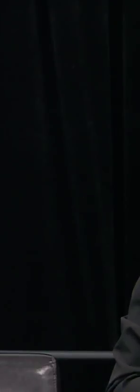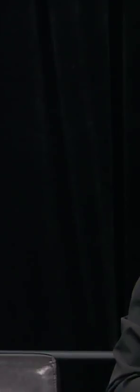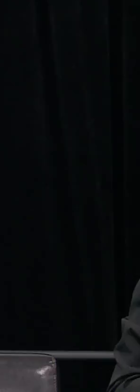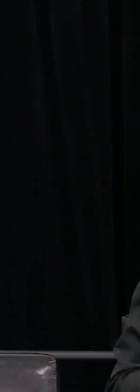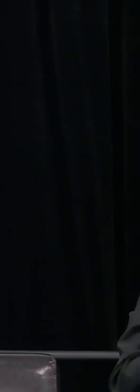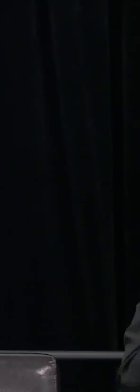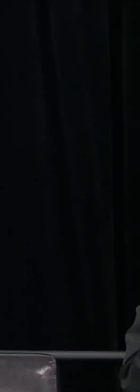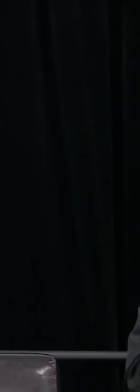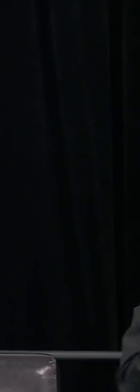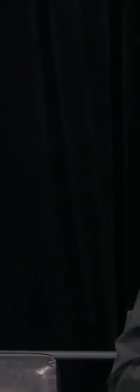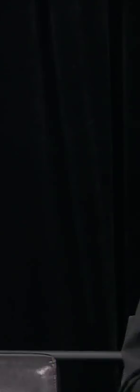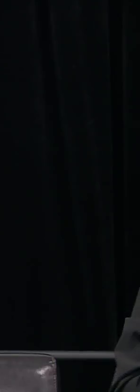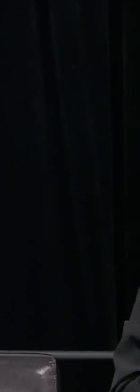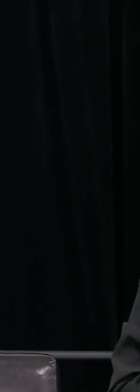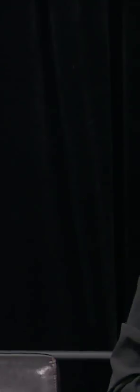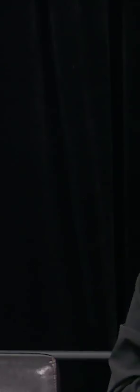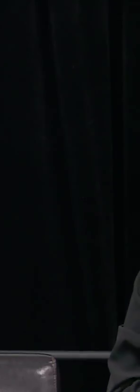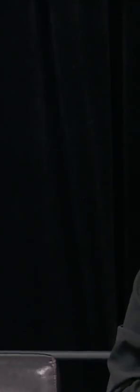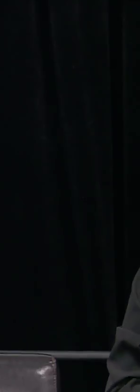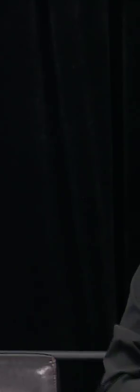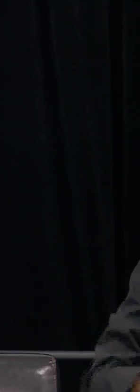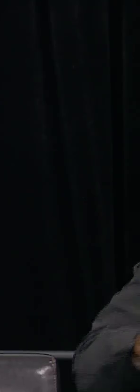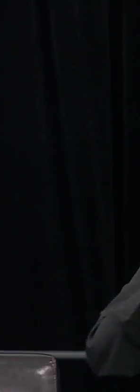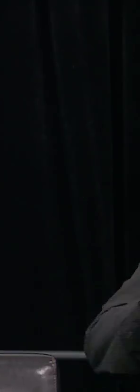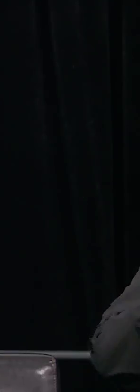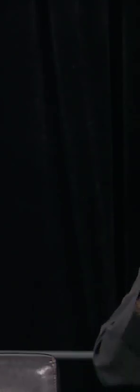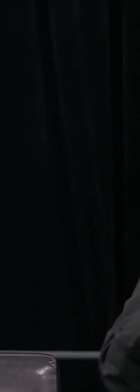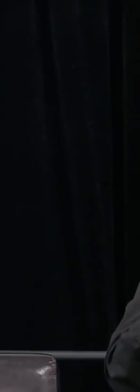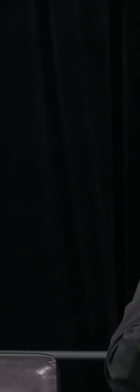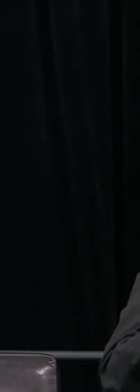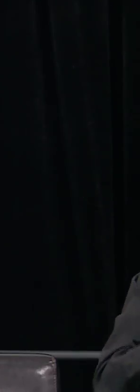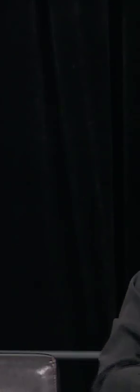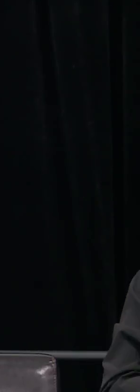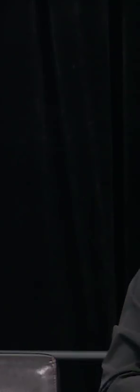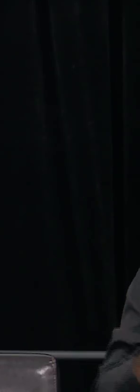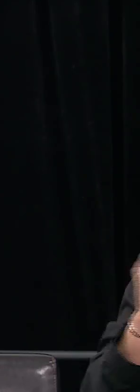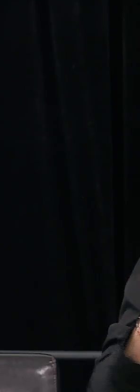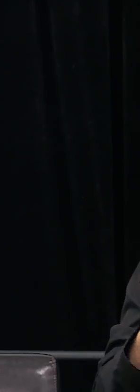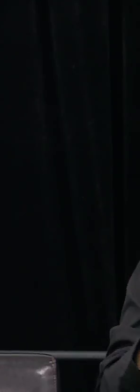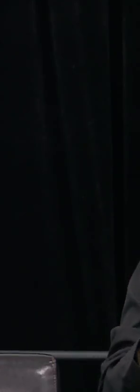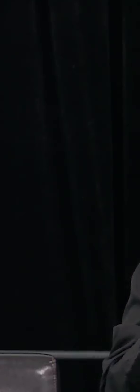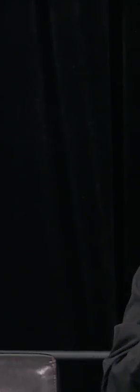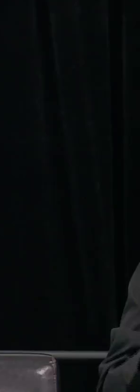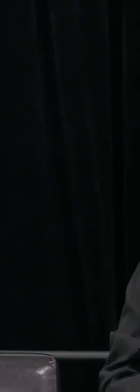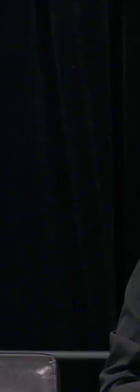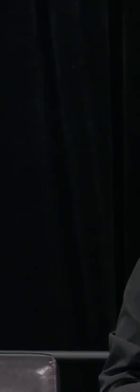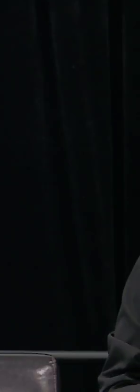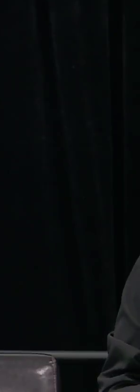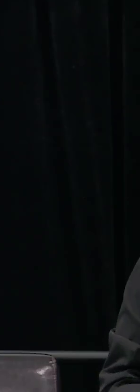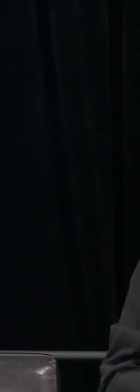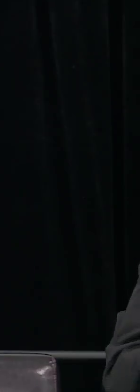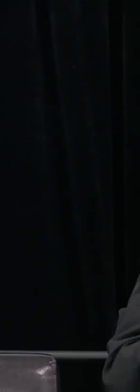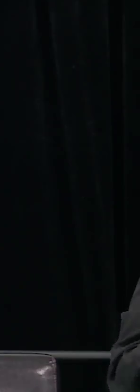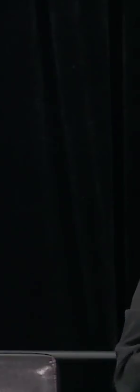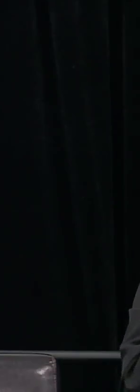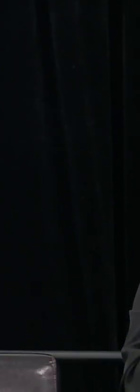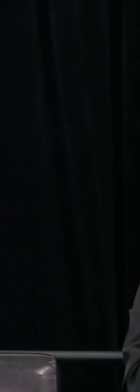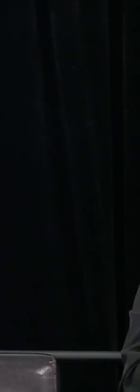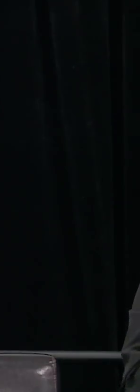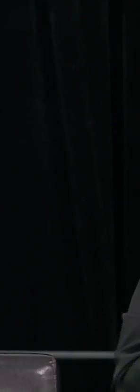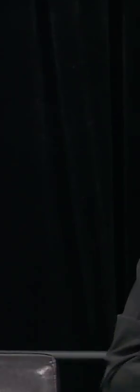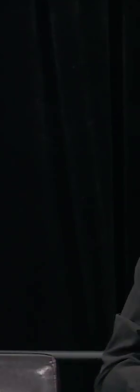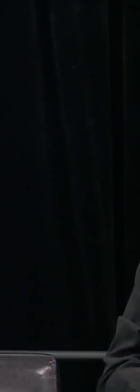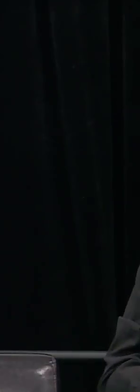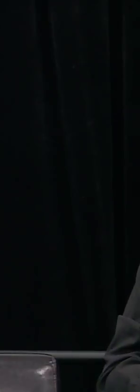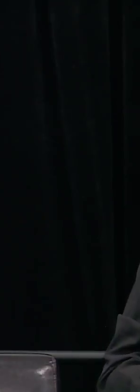didn't even have this demonstration for sign language recognition. It's underfunded, and the actual percentage of accessibility is even